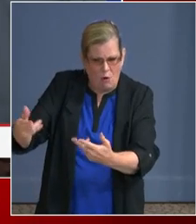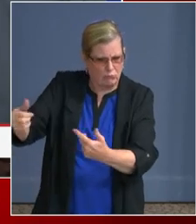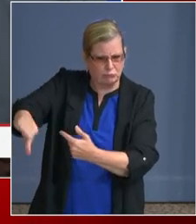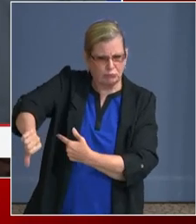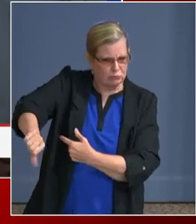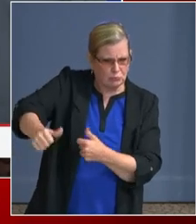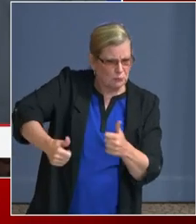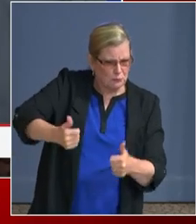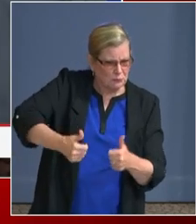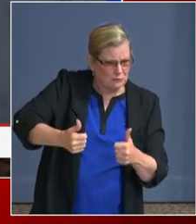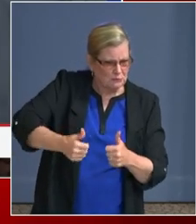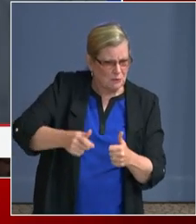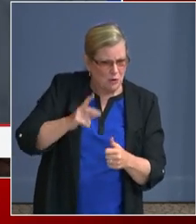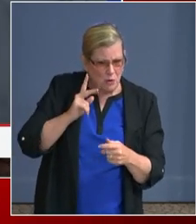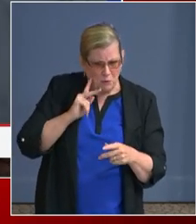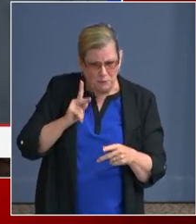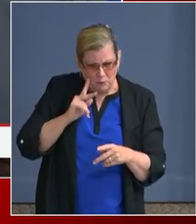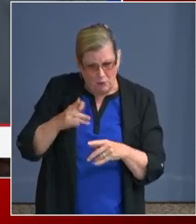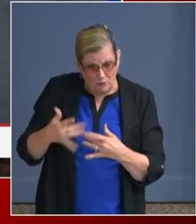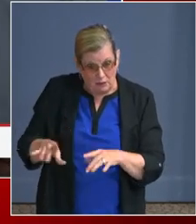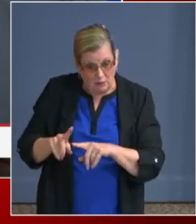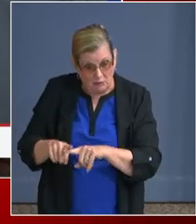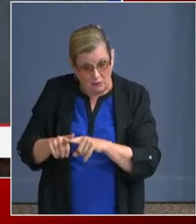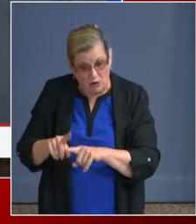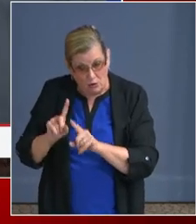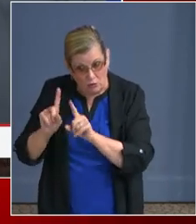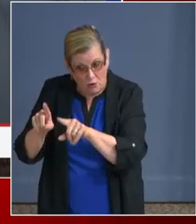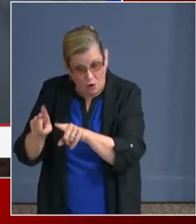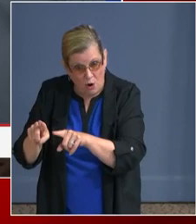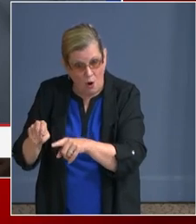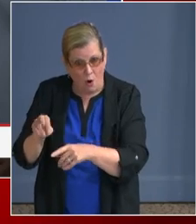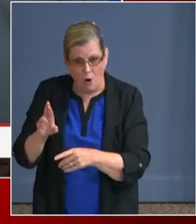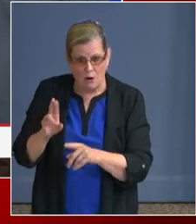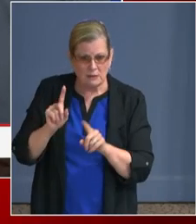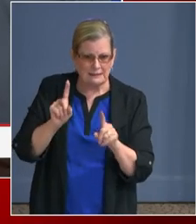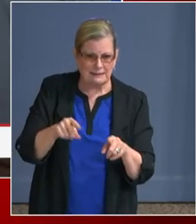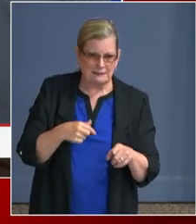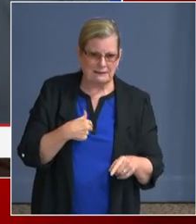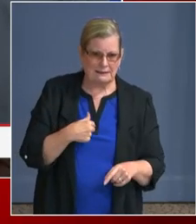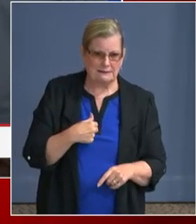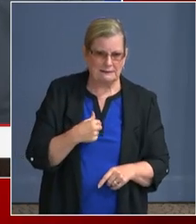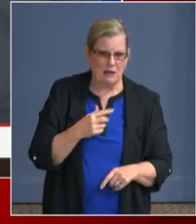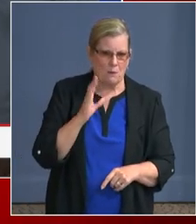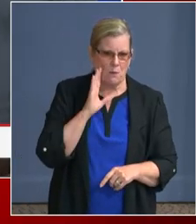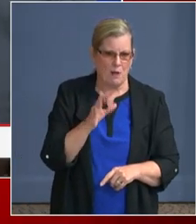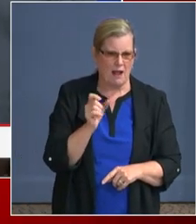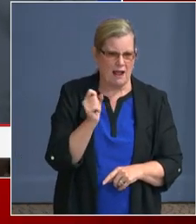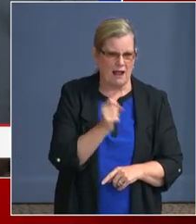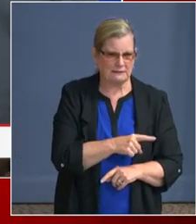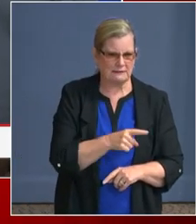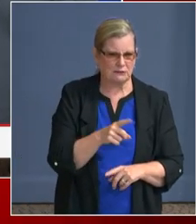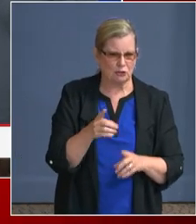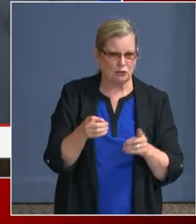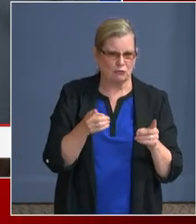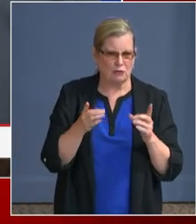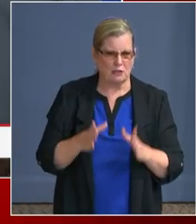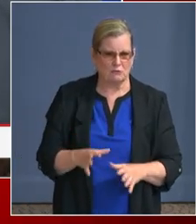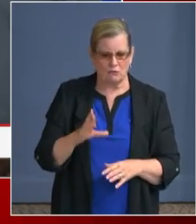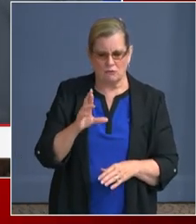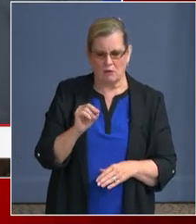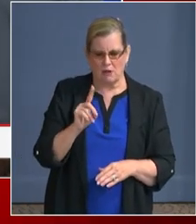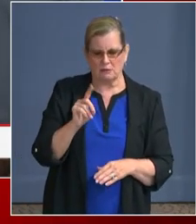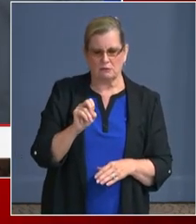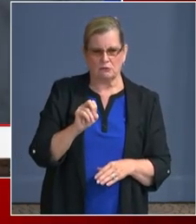would those people who are still pending learn? Sure. So I'm going to ask Director Rodriguez to come up and address